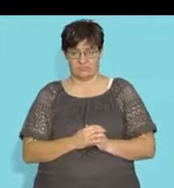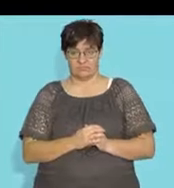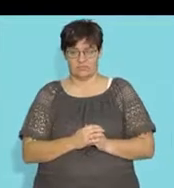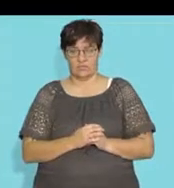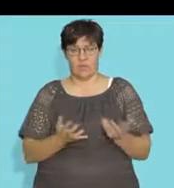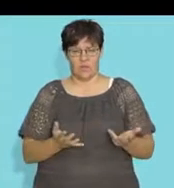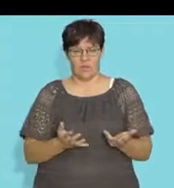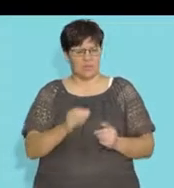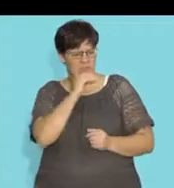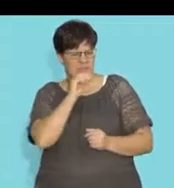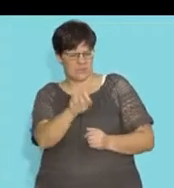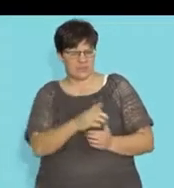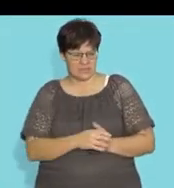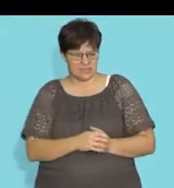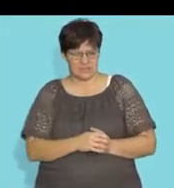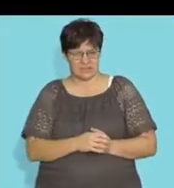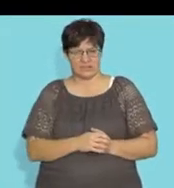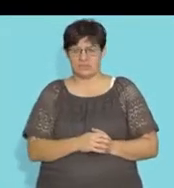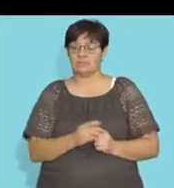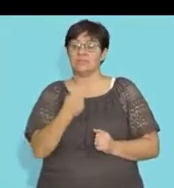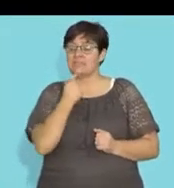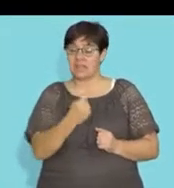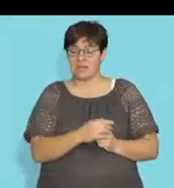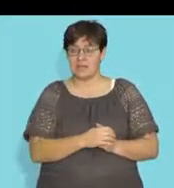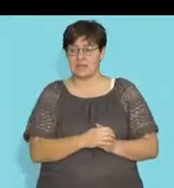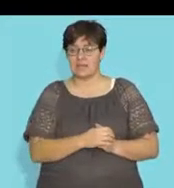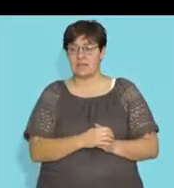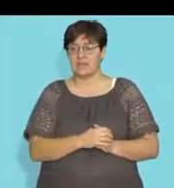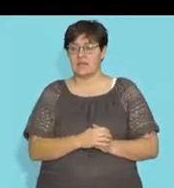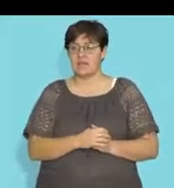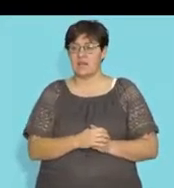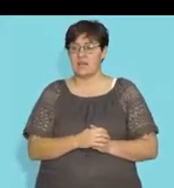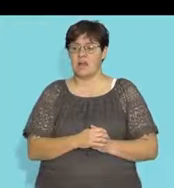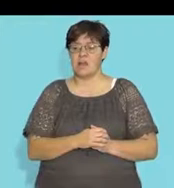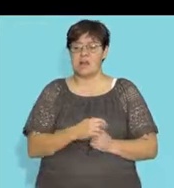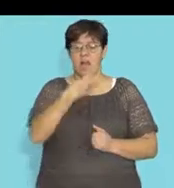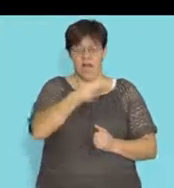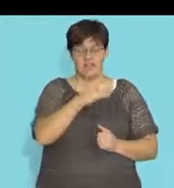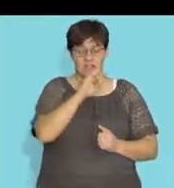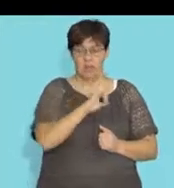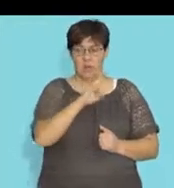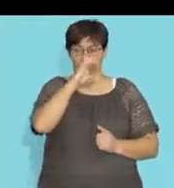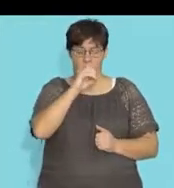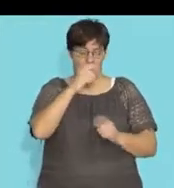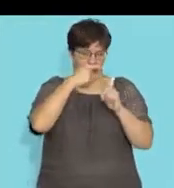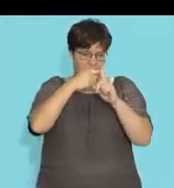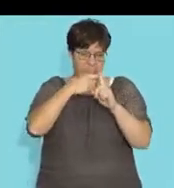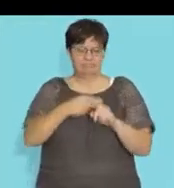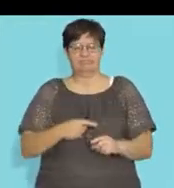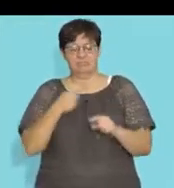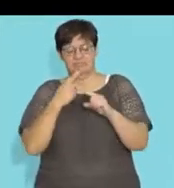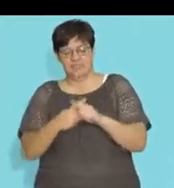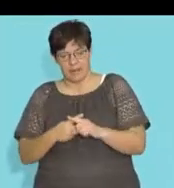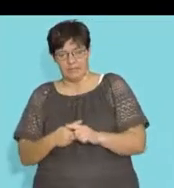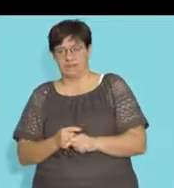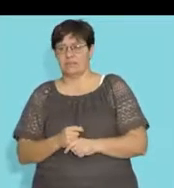ion concentration. What do I actually say here? I actually say if the hydronium ion concentration